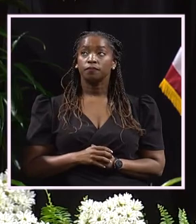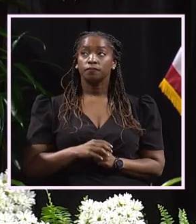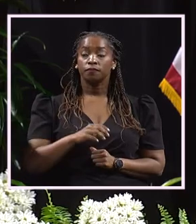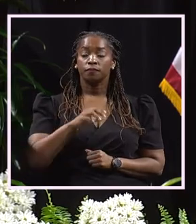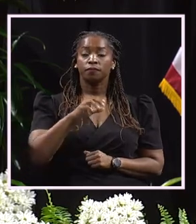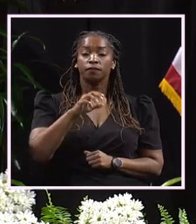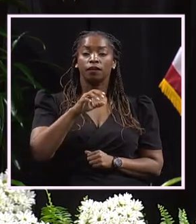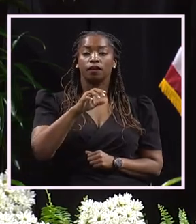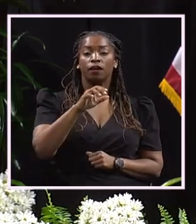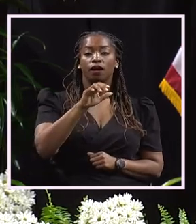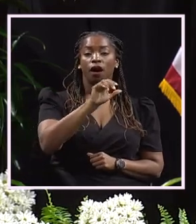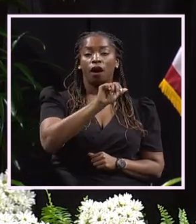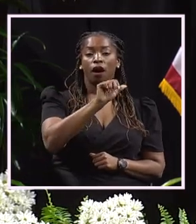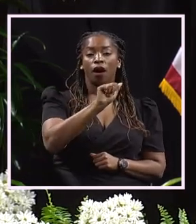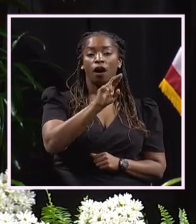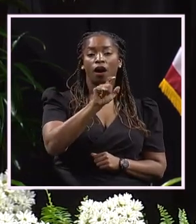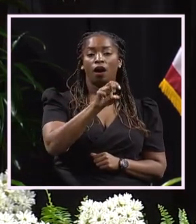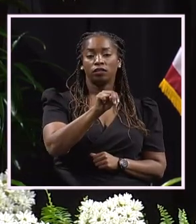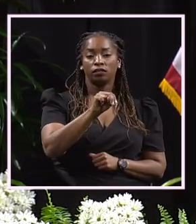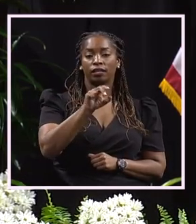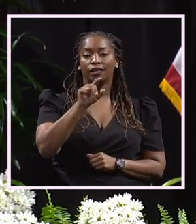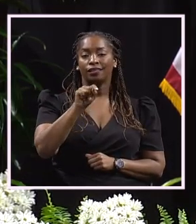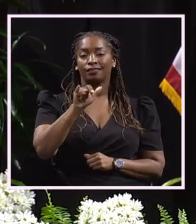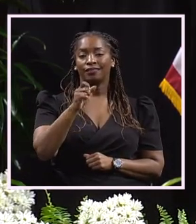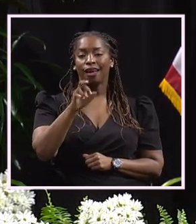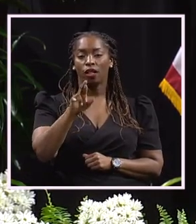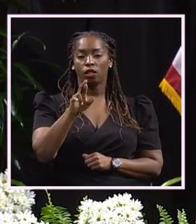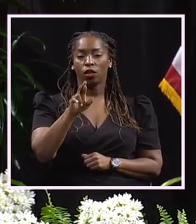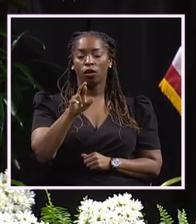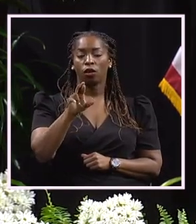Austin Tyler Scarcella.